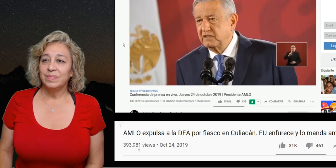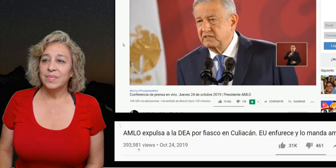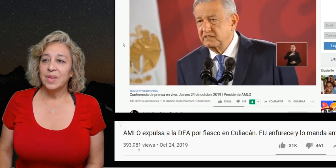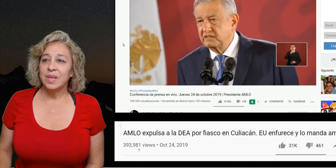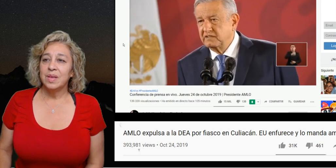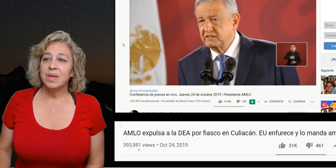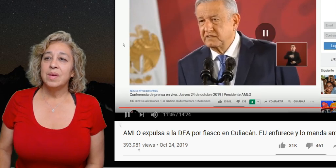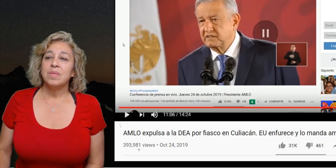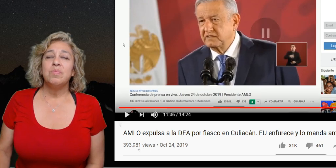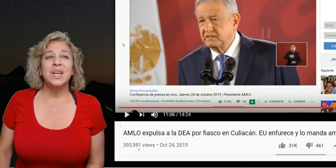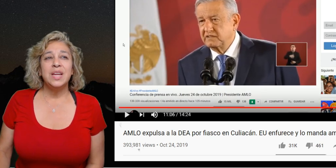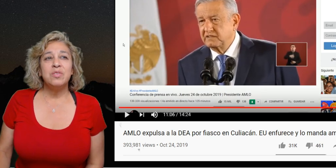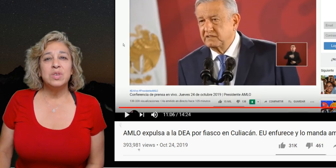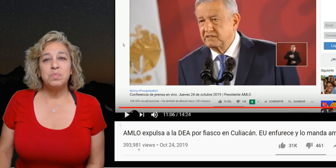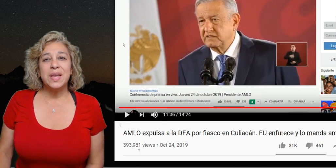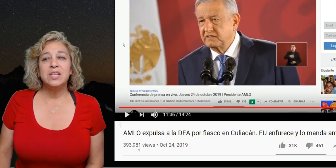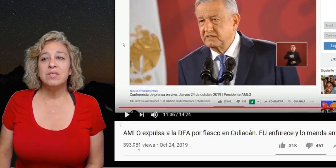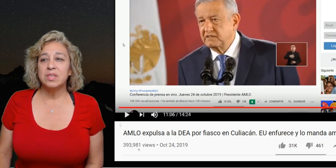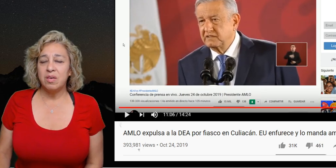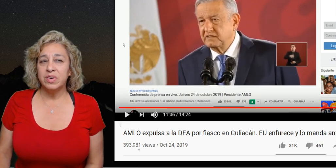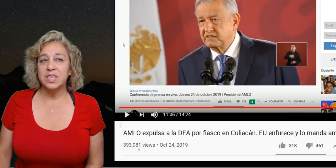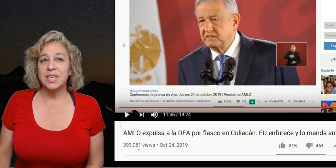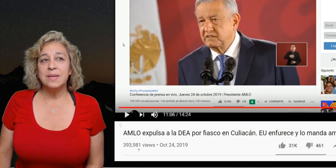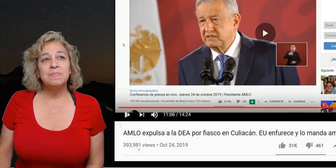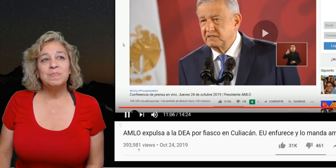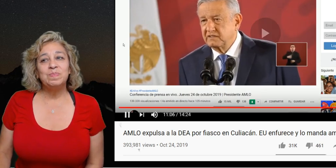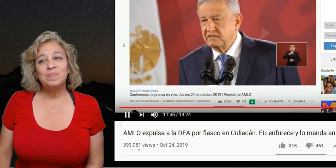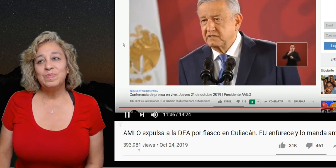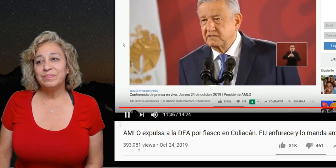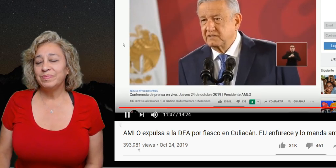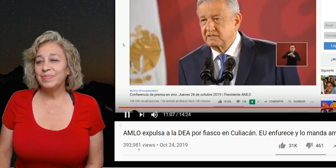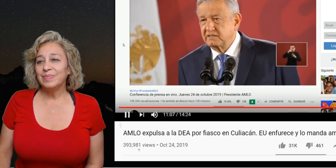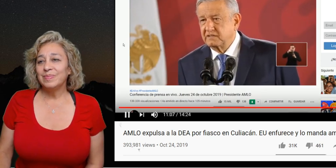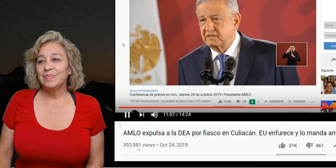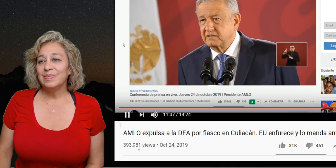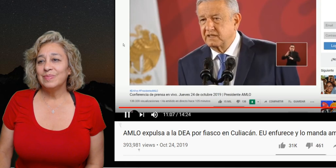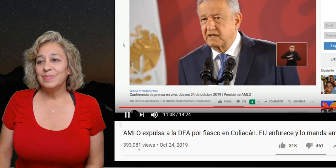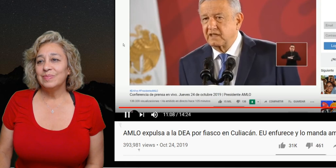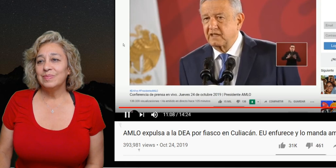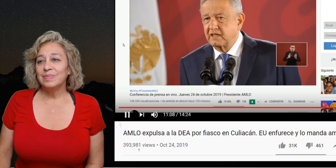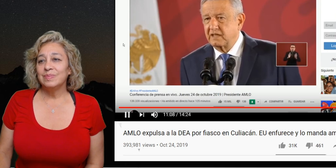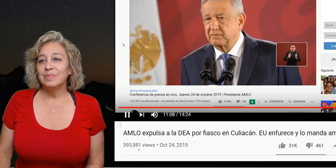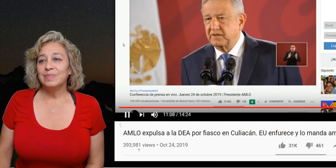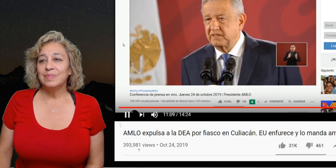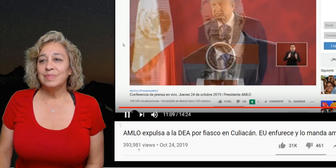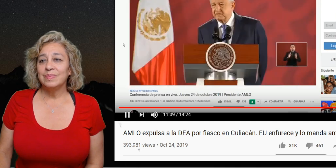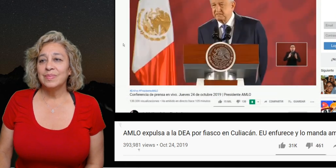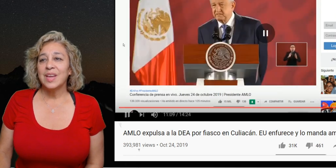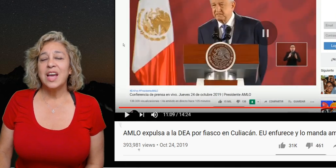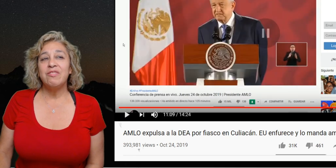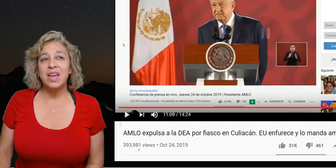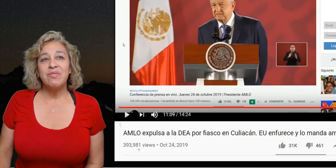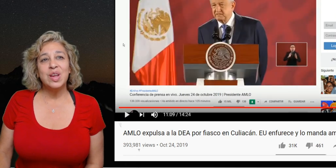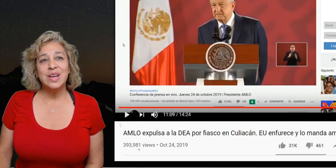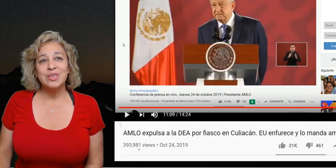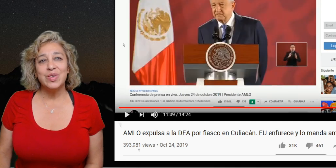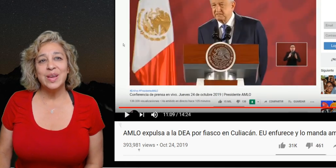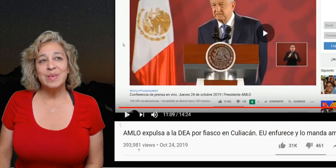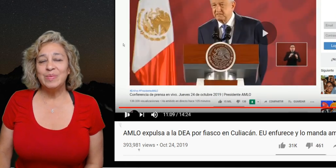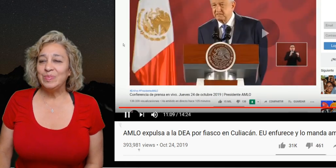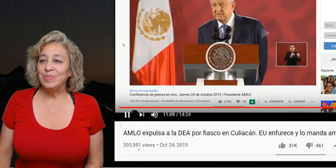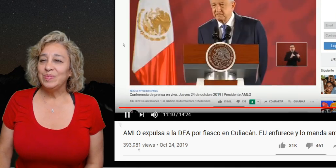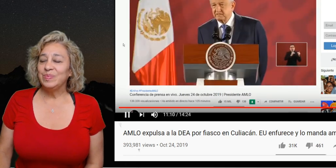soberanía. But in respect to the sovereignty de cada país, of every